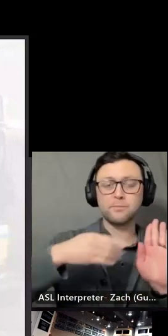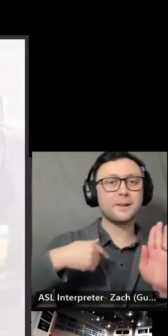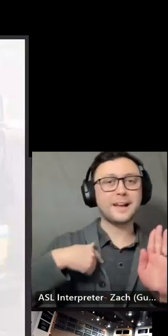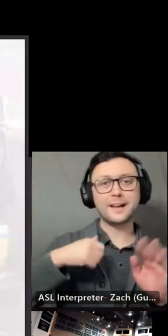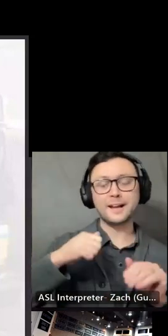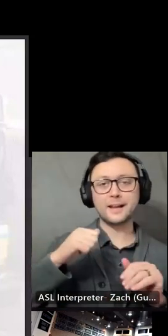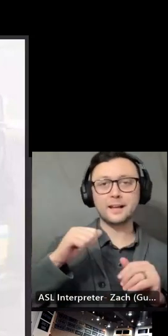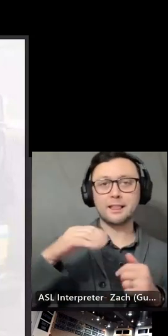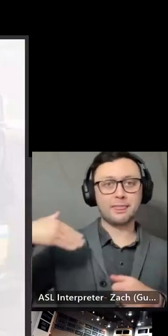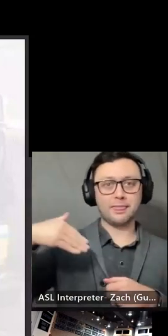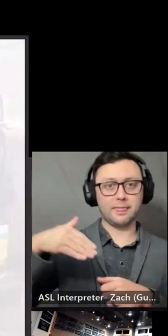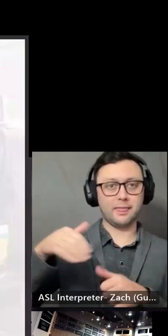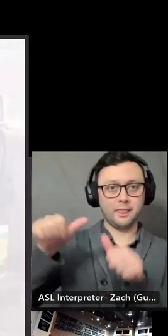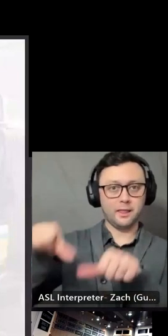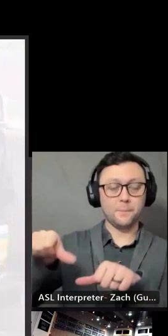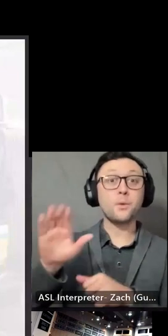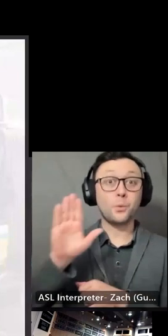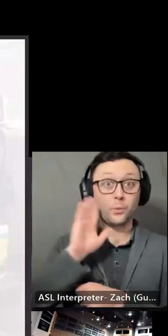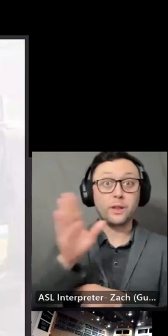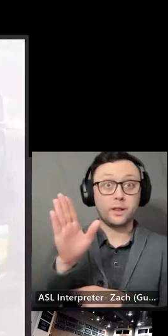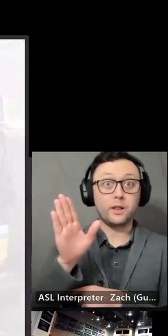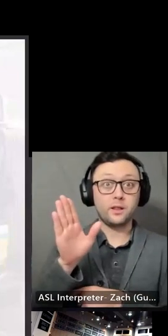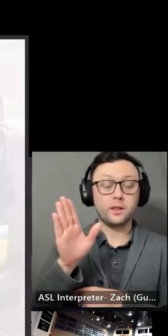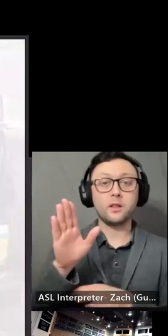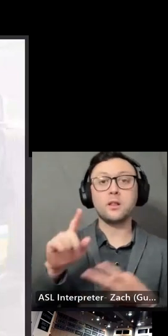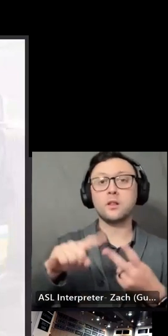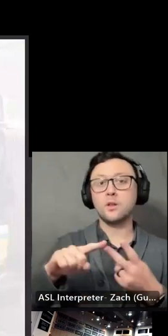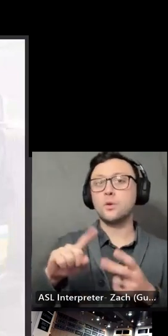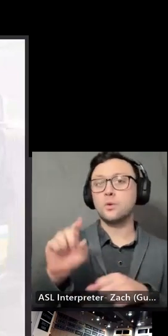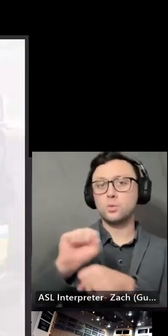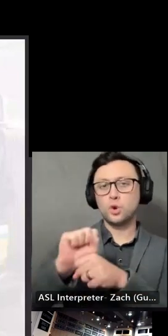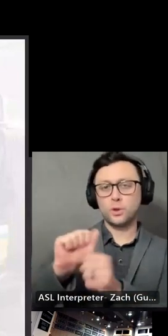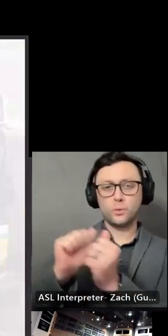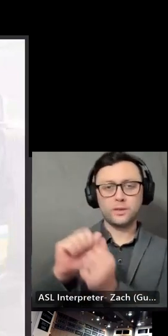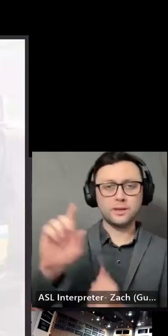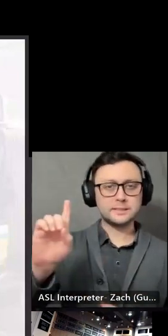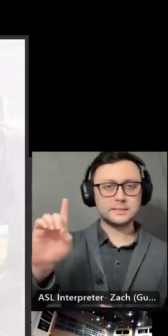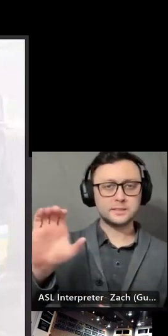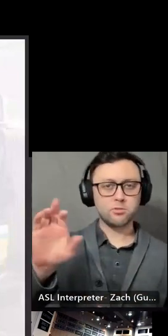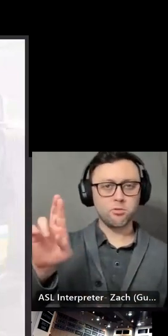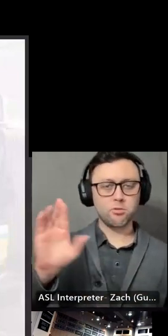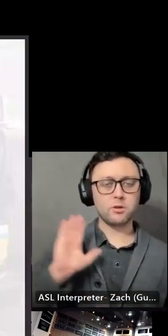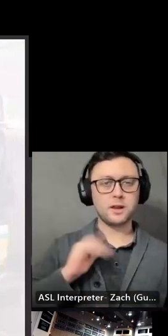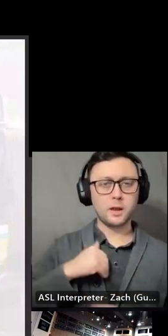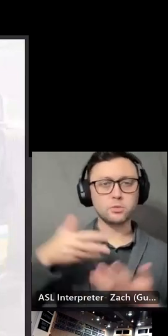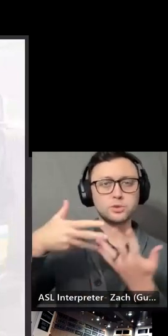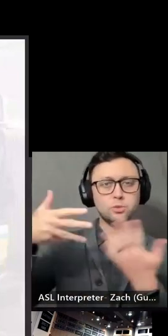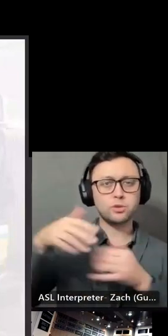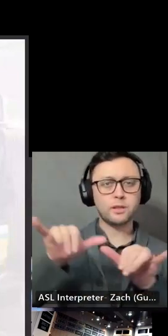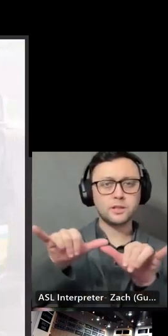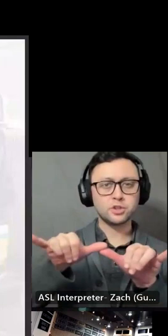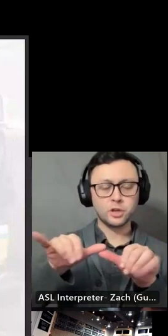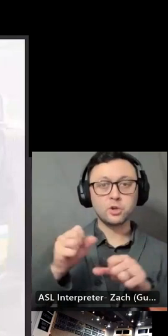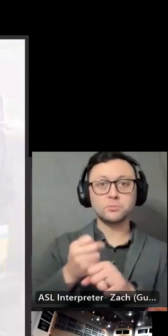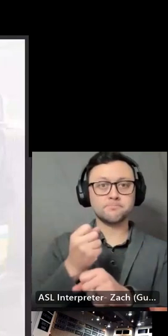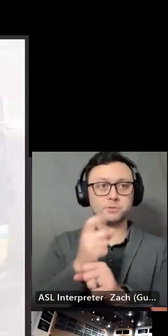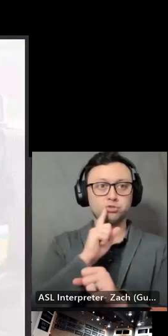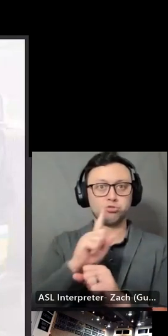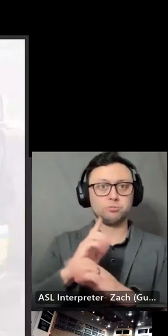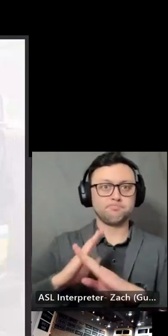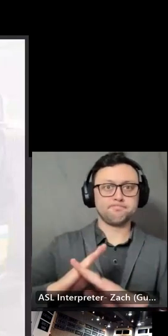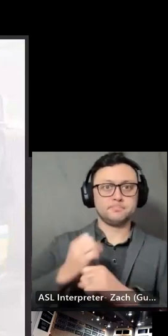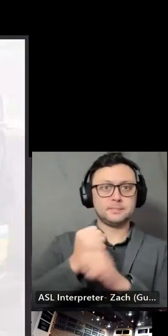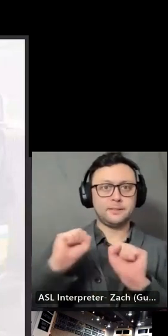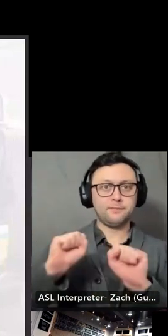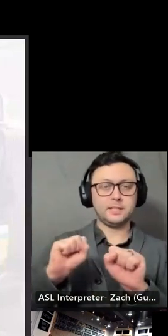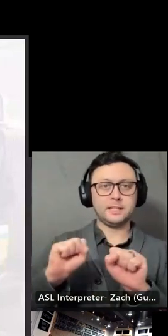then we're working closely with DCR and our civil engineer to identify all of the appropriate safety measures to